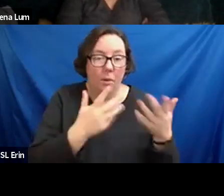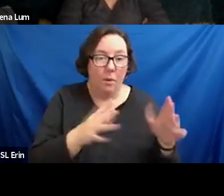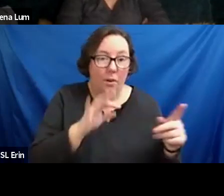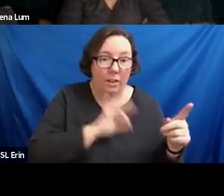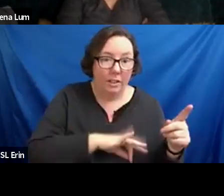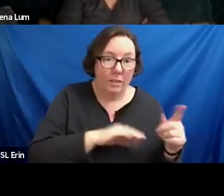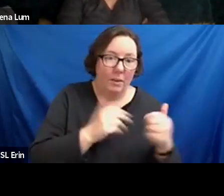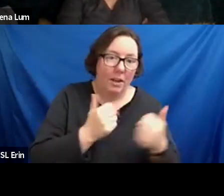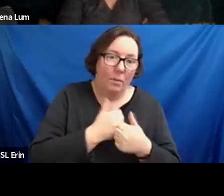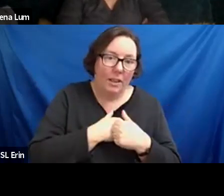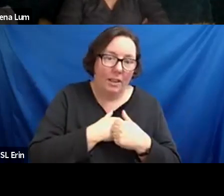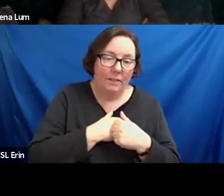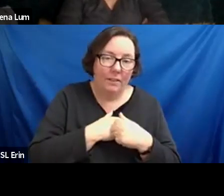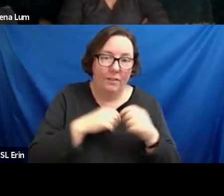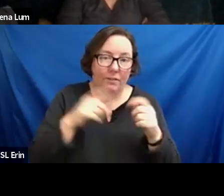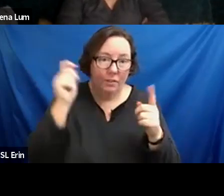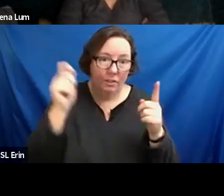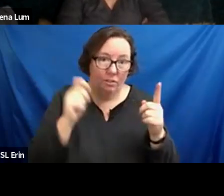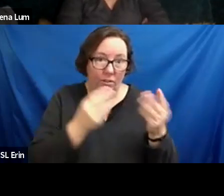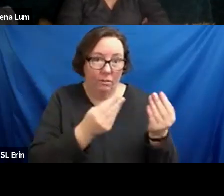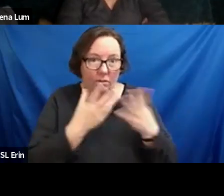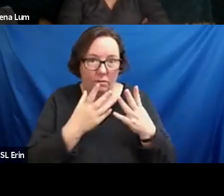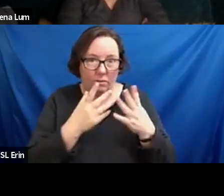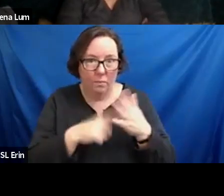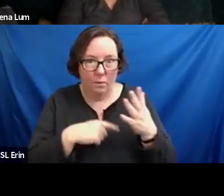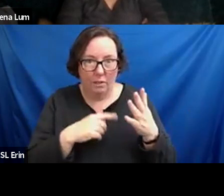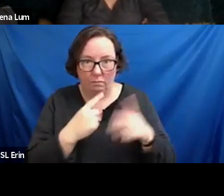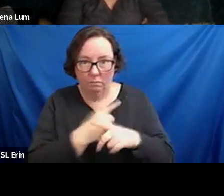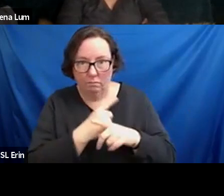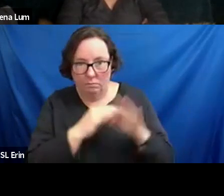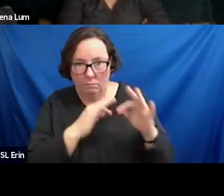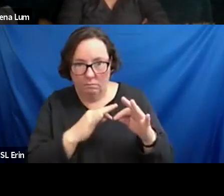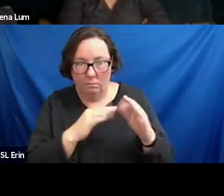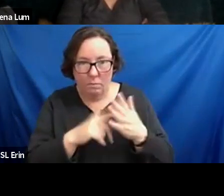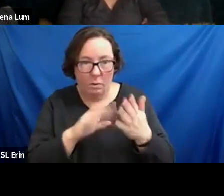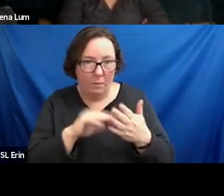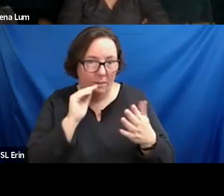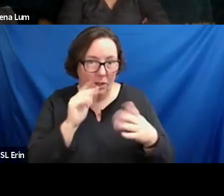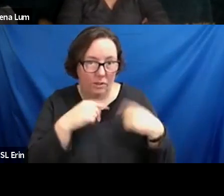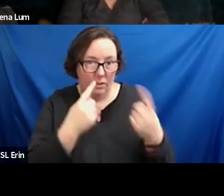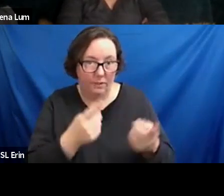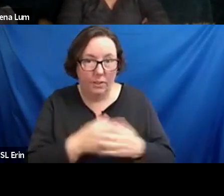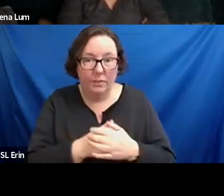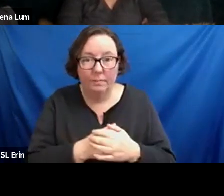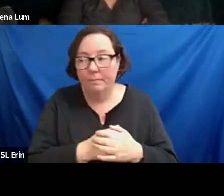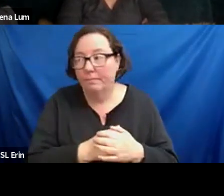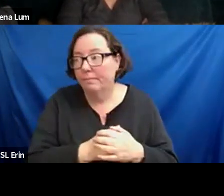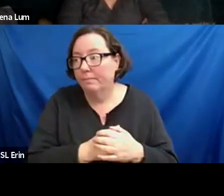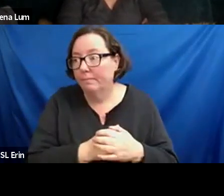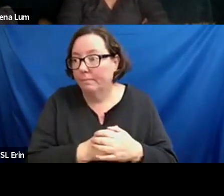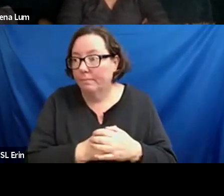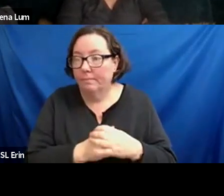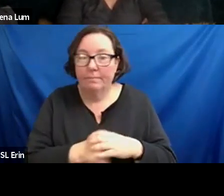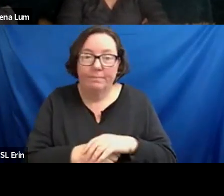bench to instruct us, you know, on what we've learned from the last time we did this.